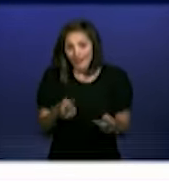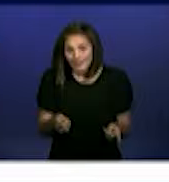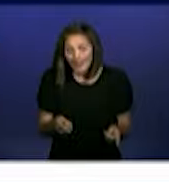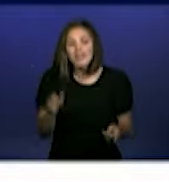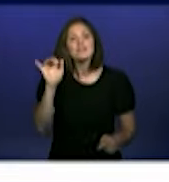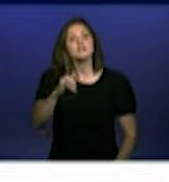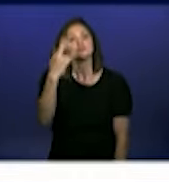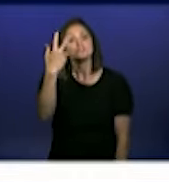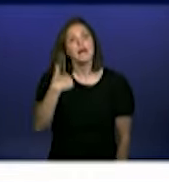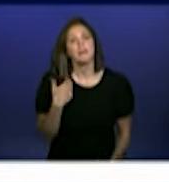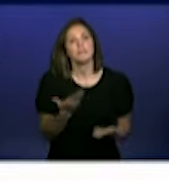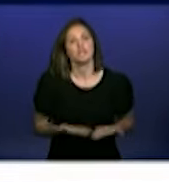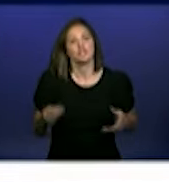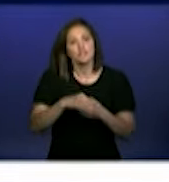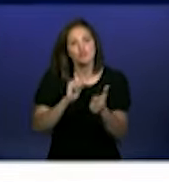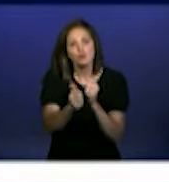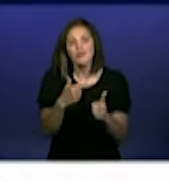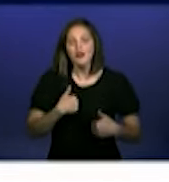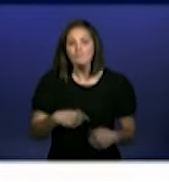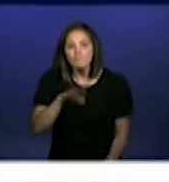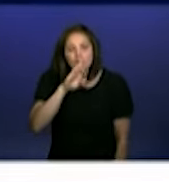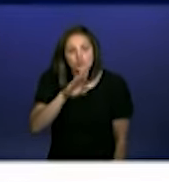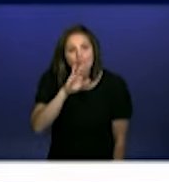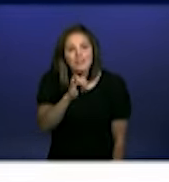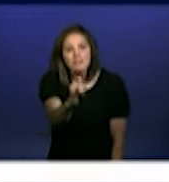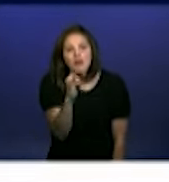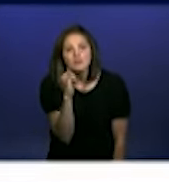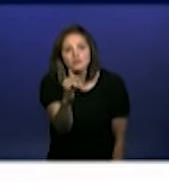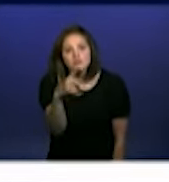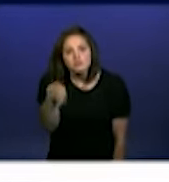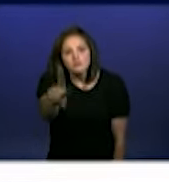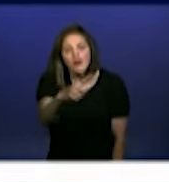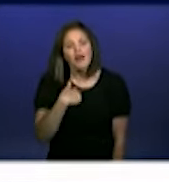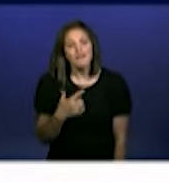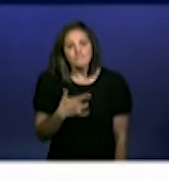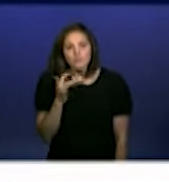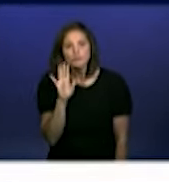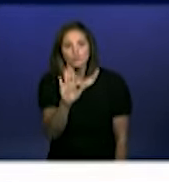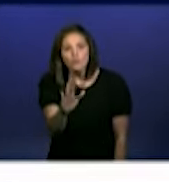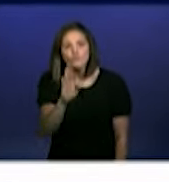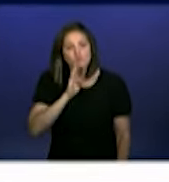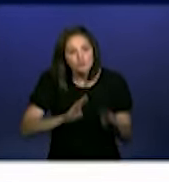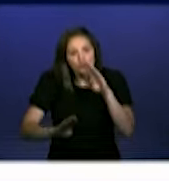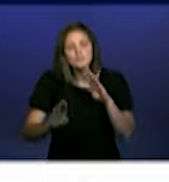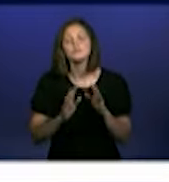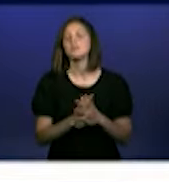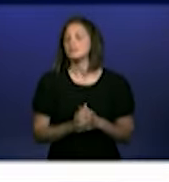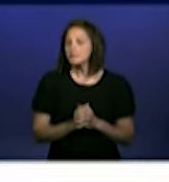was frustrated just like you as I've been talking to the people of Utah. I've sensed your frustration.